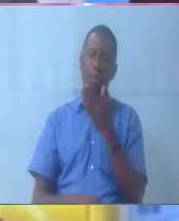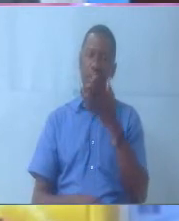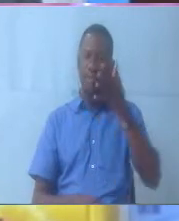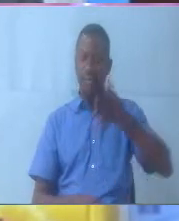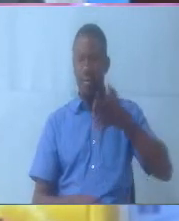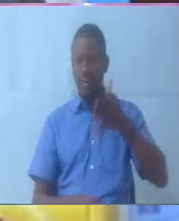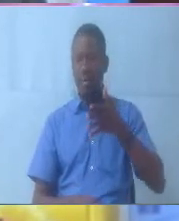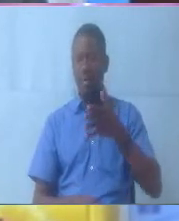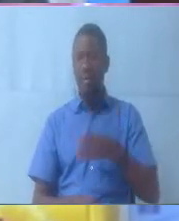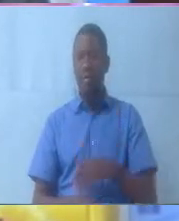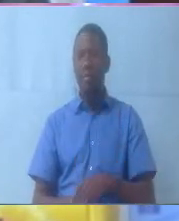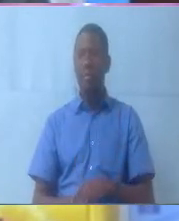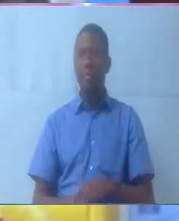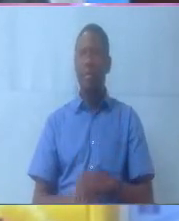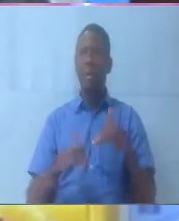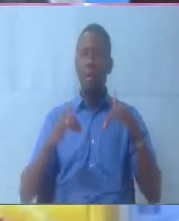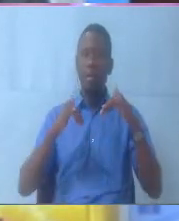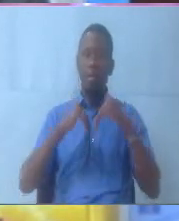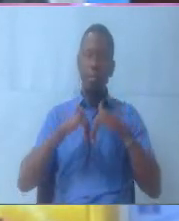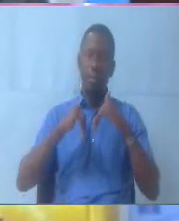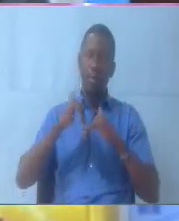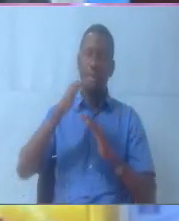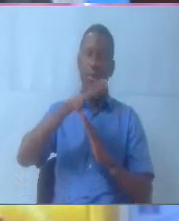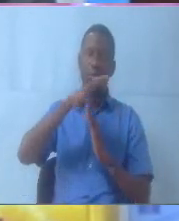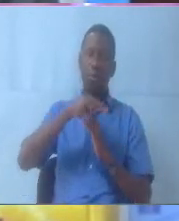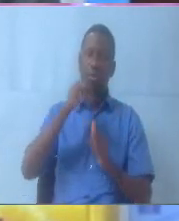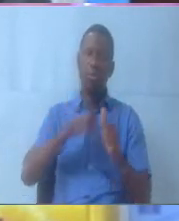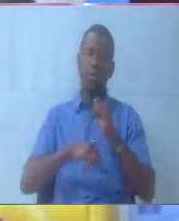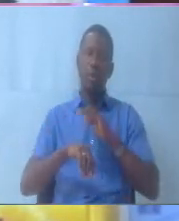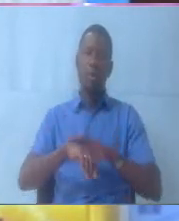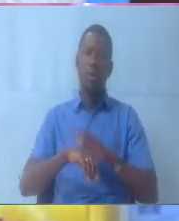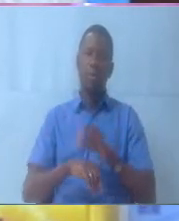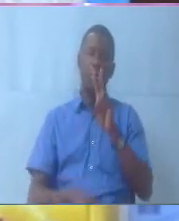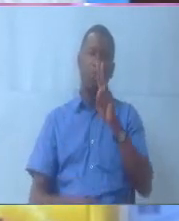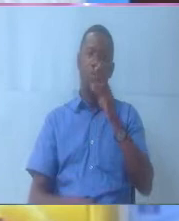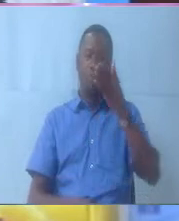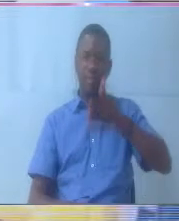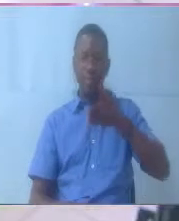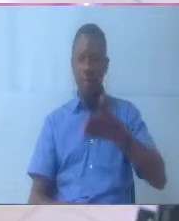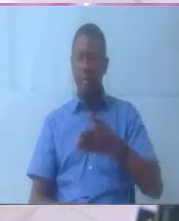all right? Yeah, okay. Thank you. Meeting is adjourned. Come back at 2:15. Thank you.